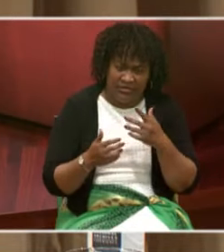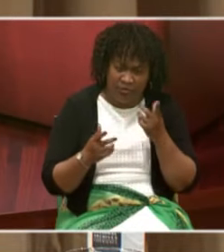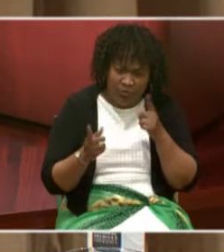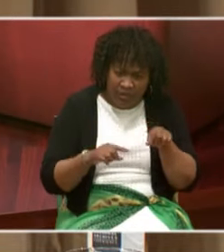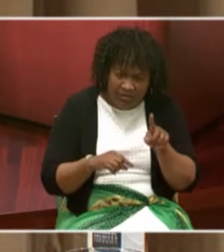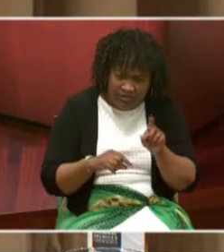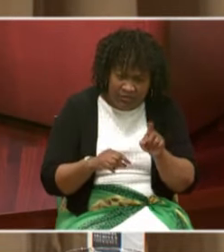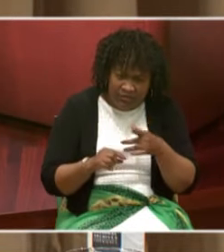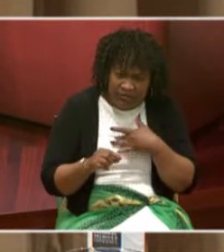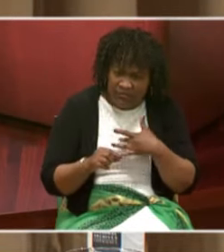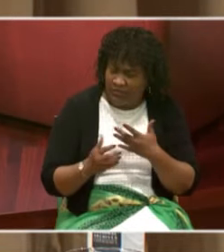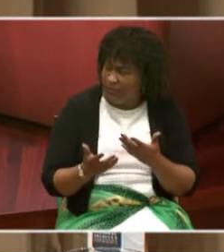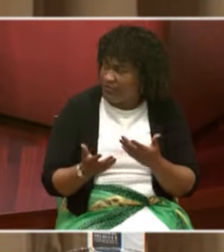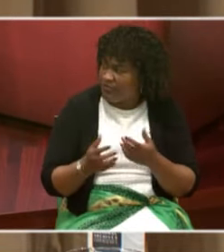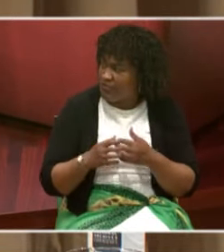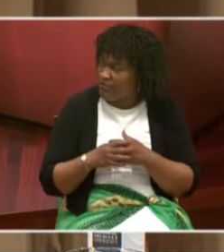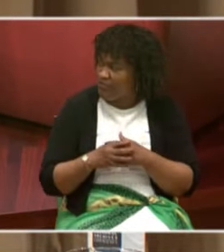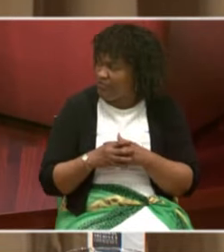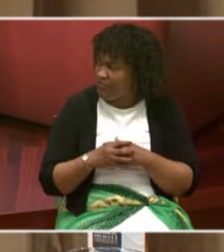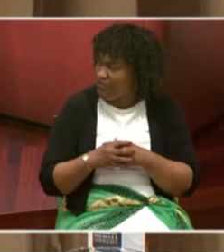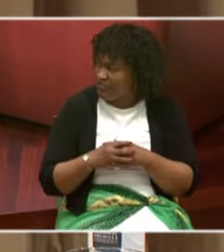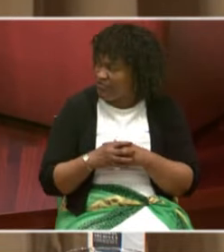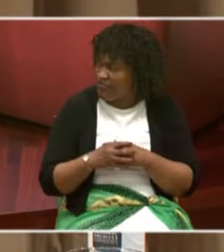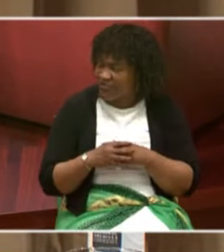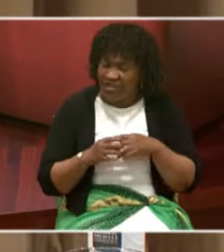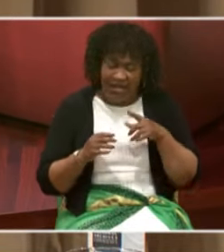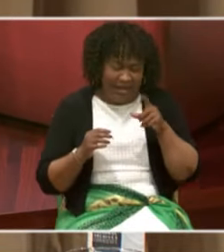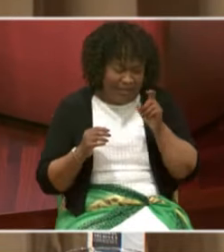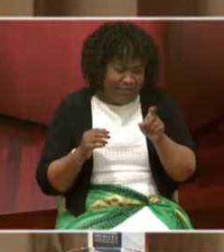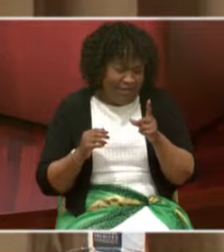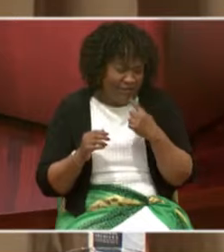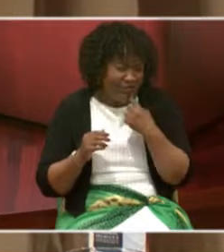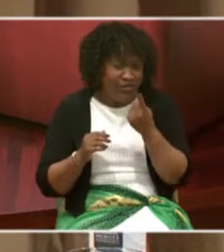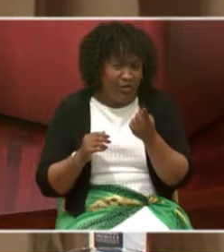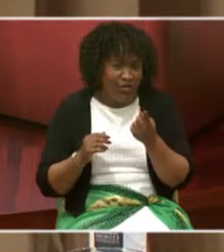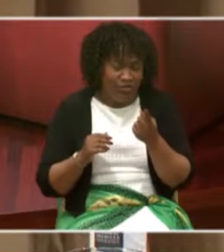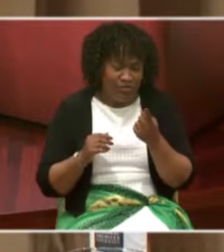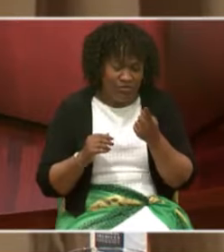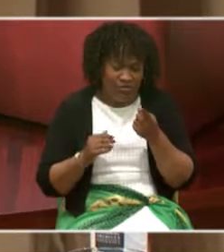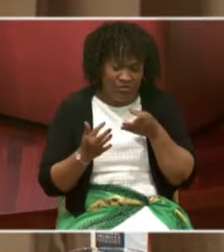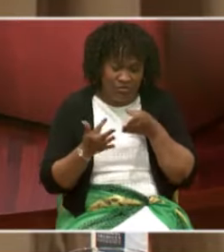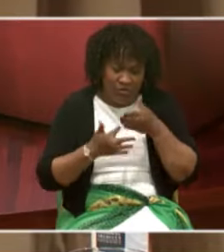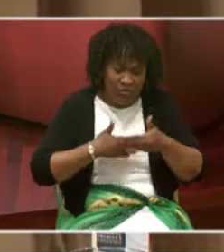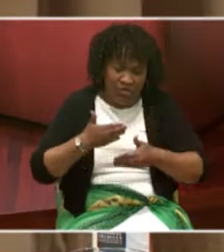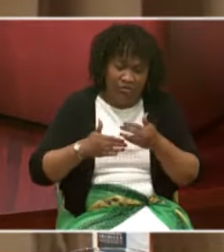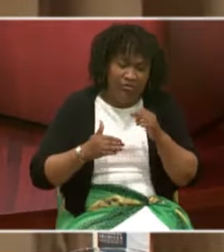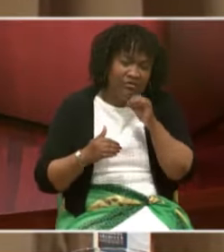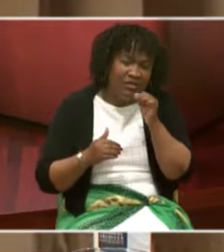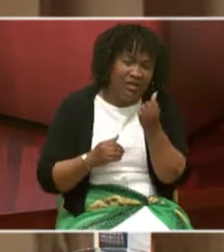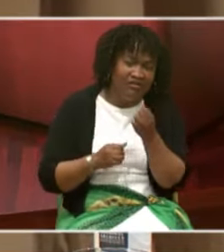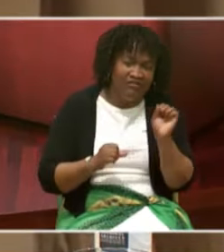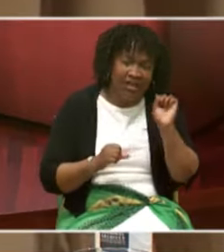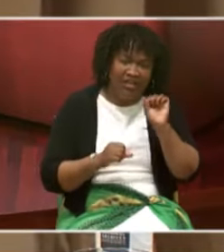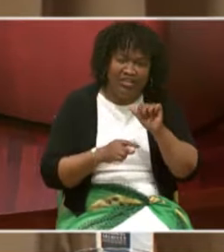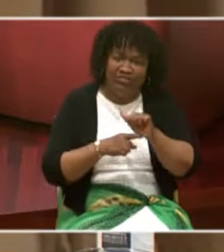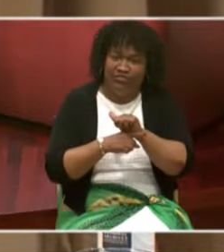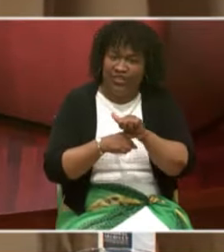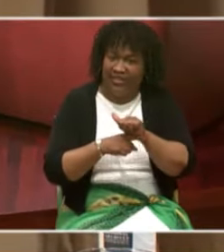And I often think, during the movement, we didn't have